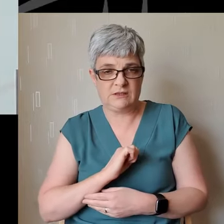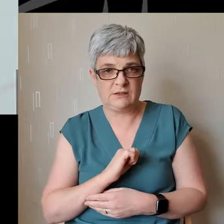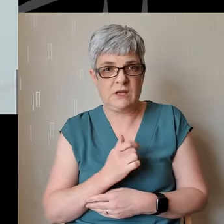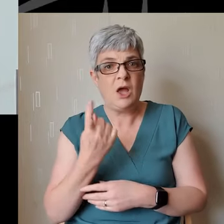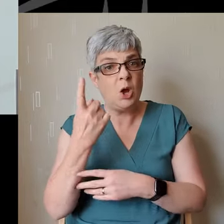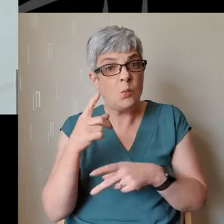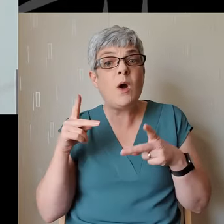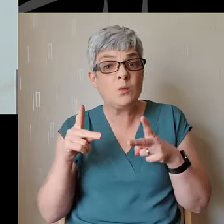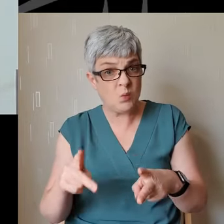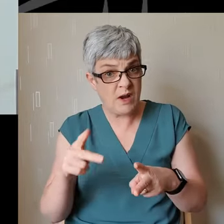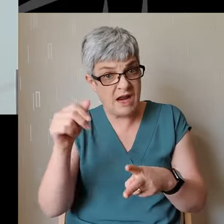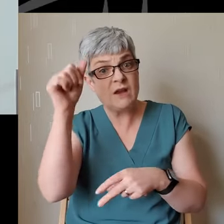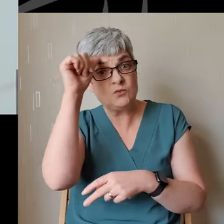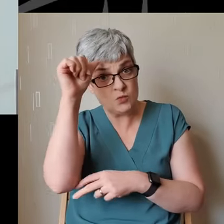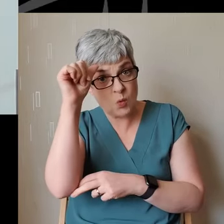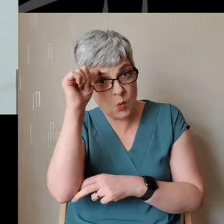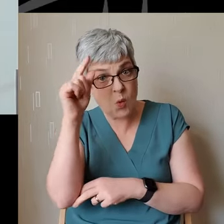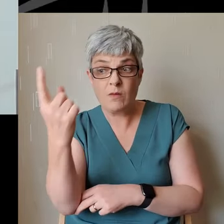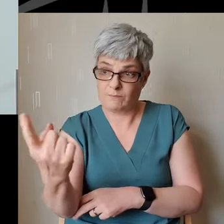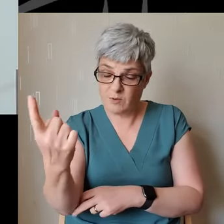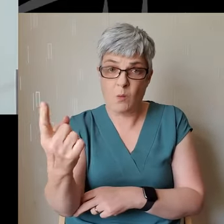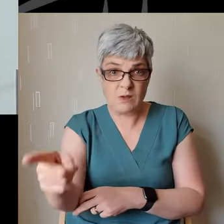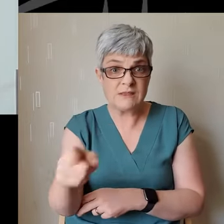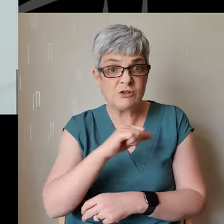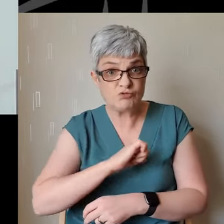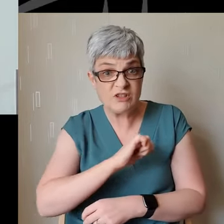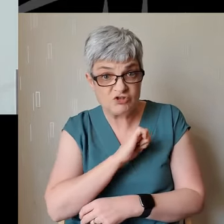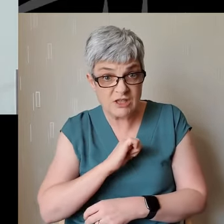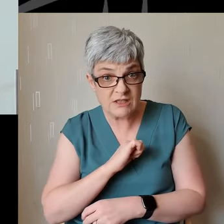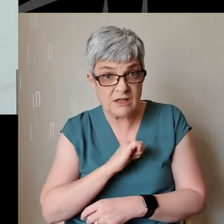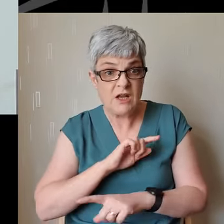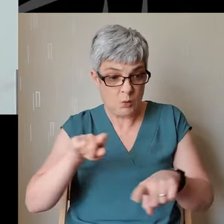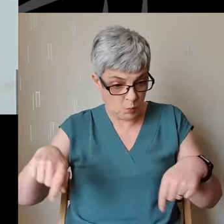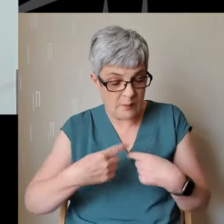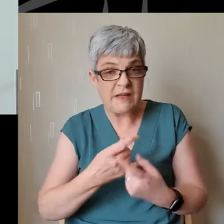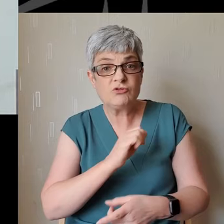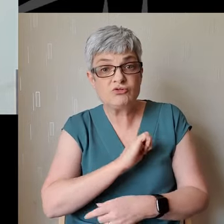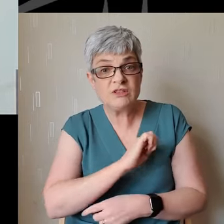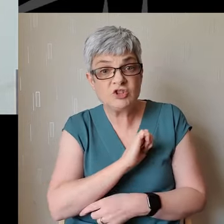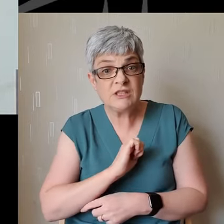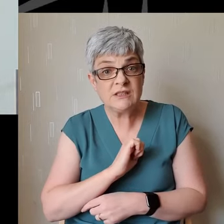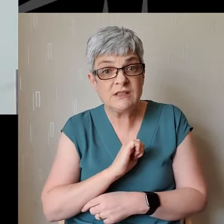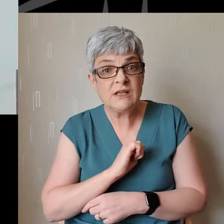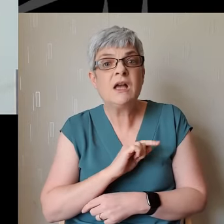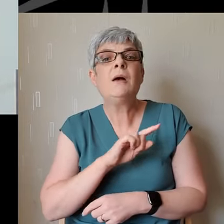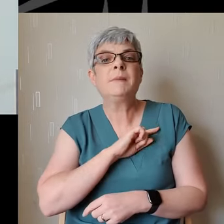know that someone is a Christian and we know that we are Christians, that we know that the Spirit is with us, is